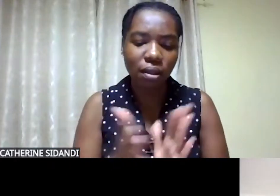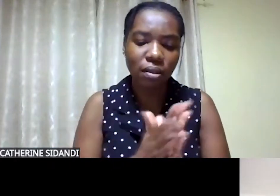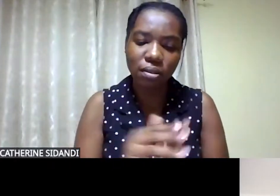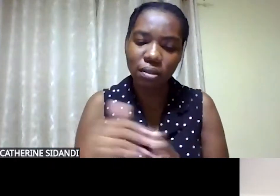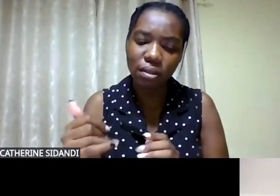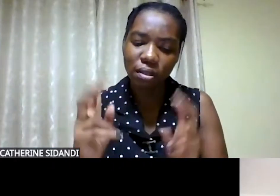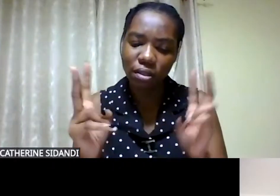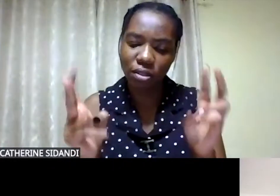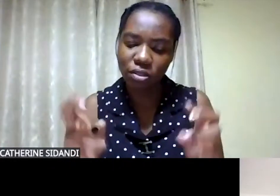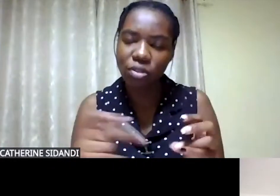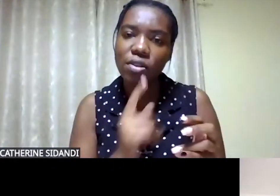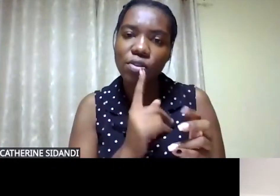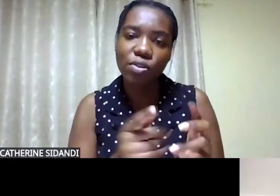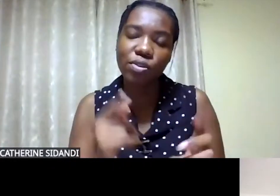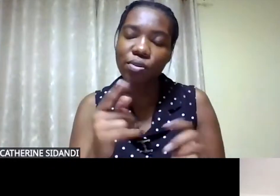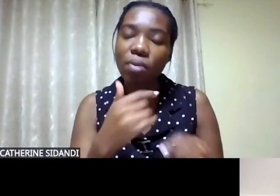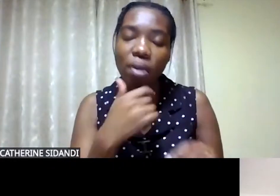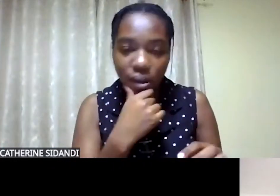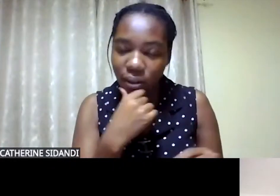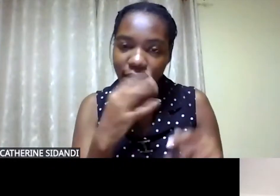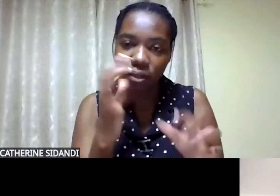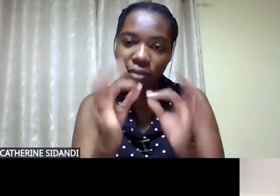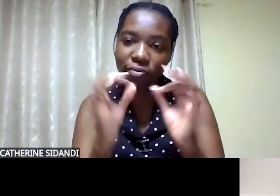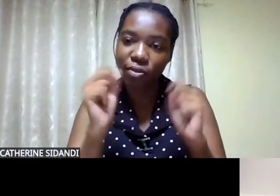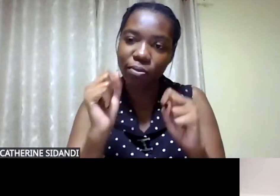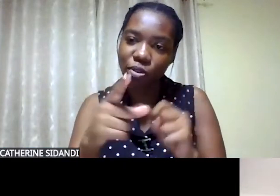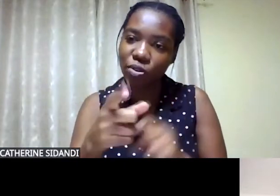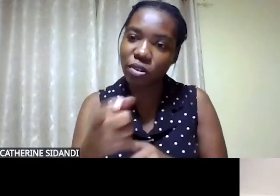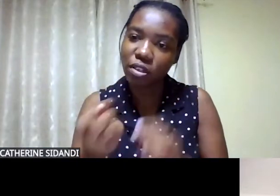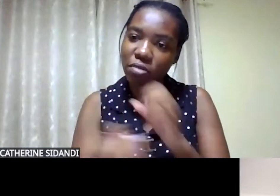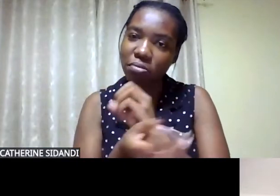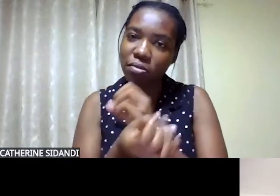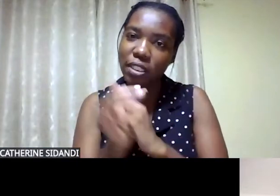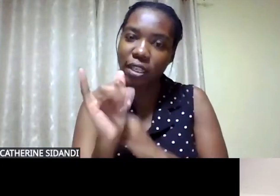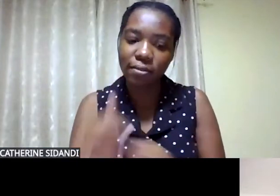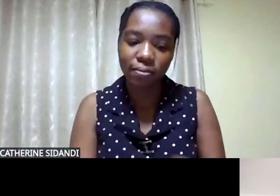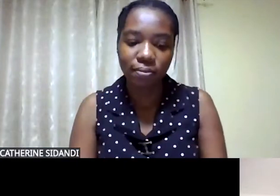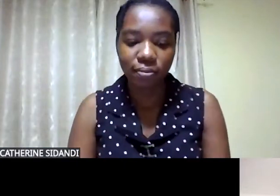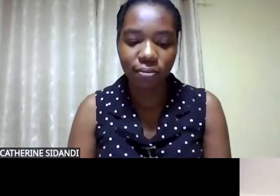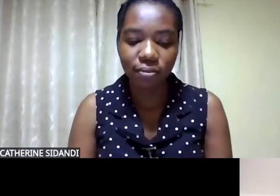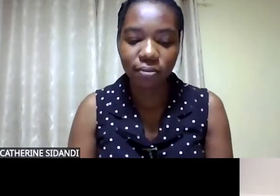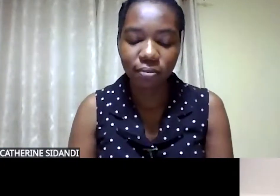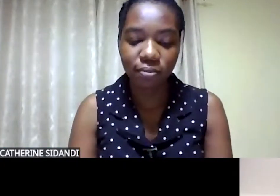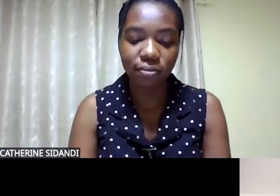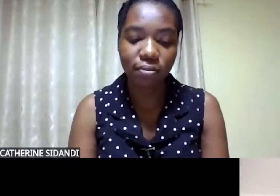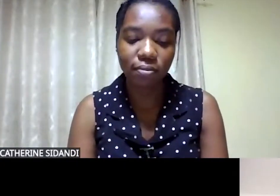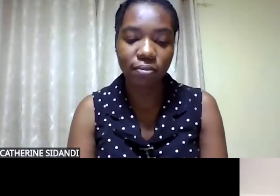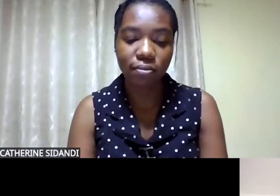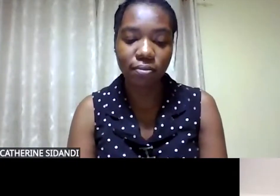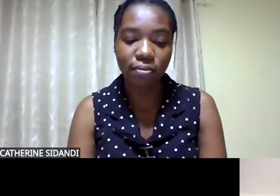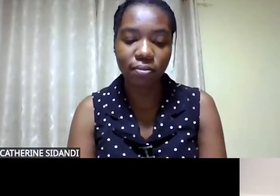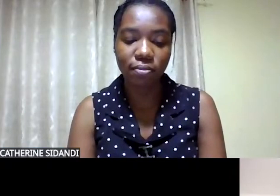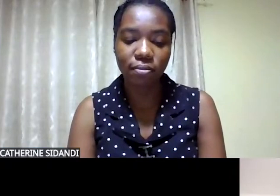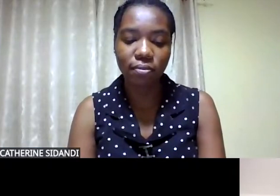So I was wondering whether you could expound on it. Okay, all right. So,